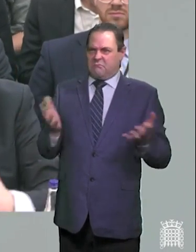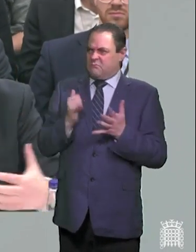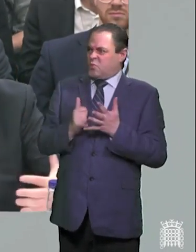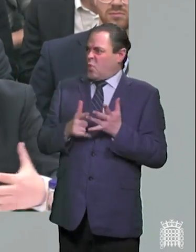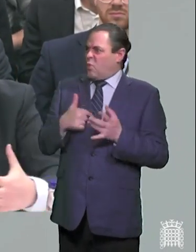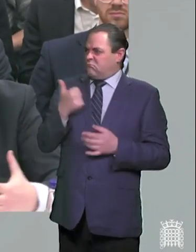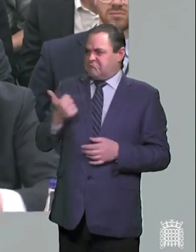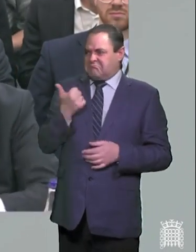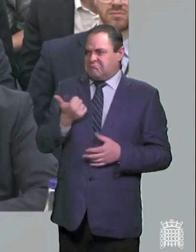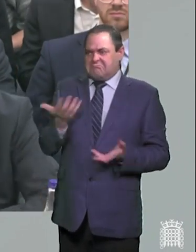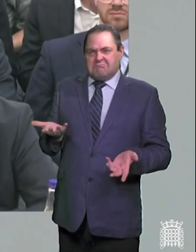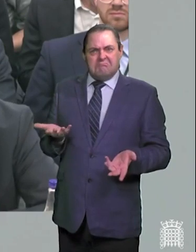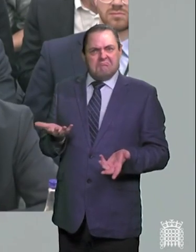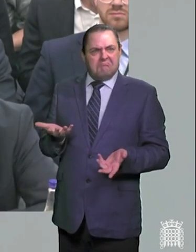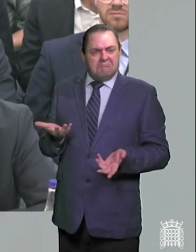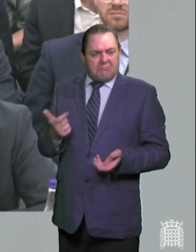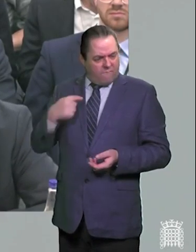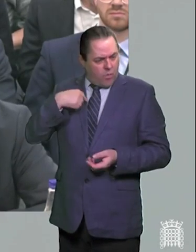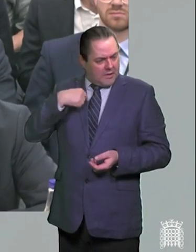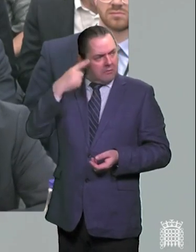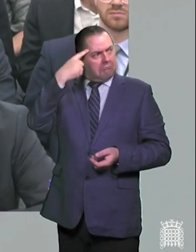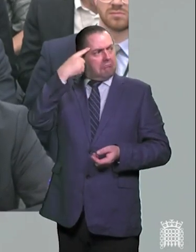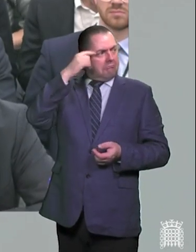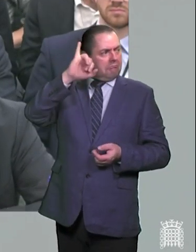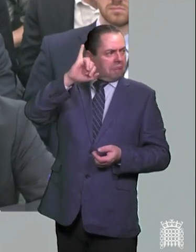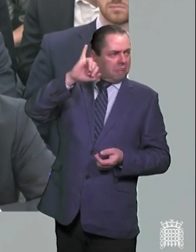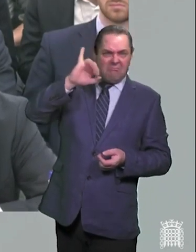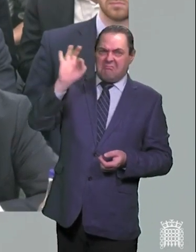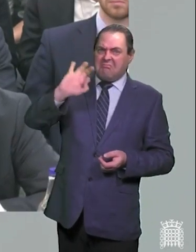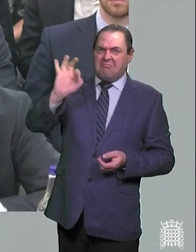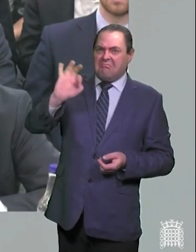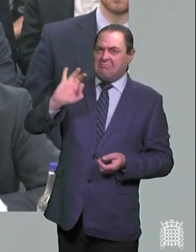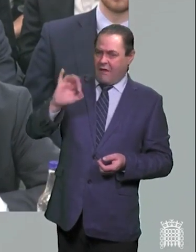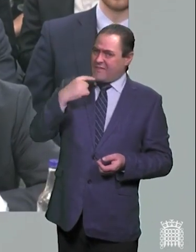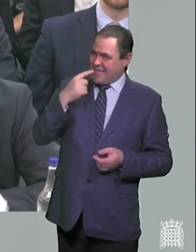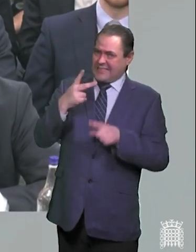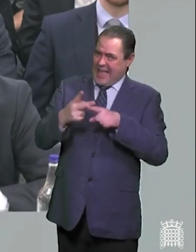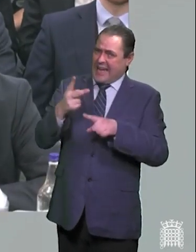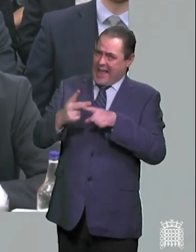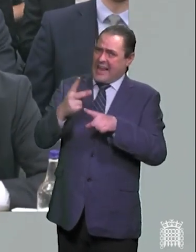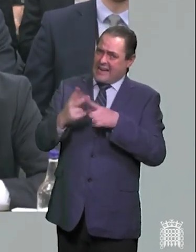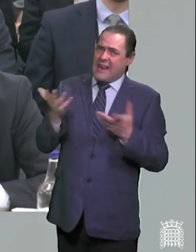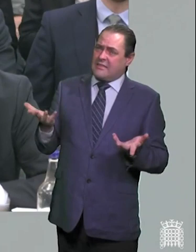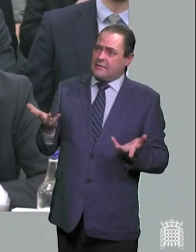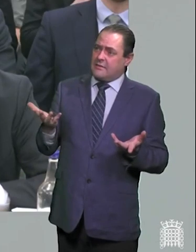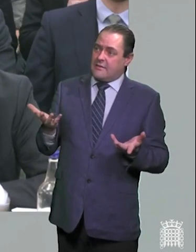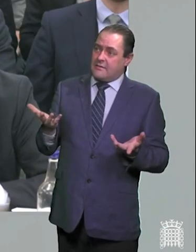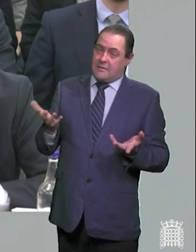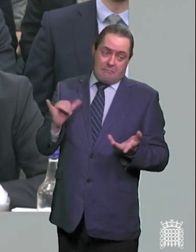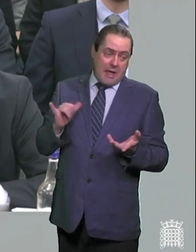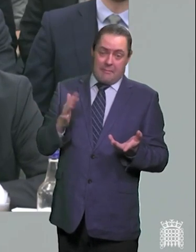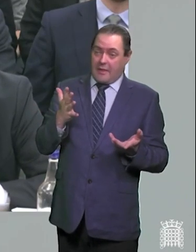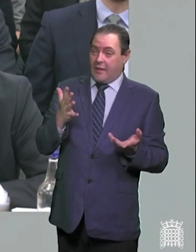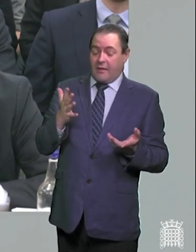And they didn't, and as I've said repeatedly to you at the time, call me obtuse